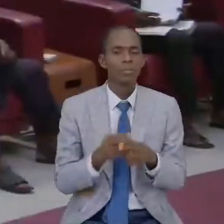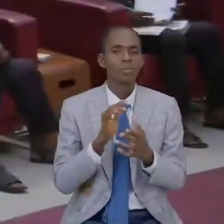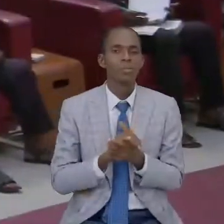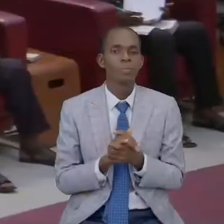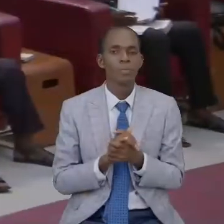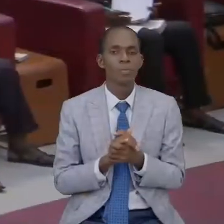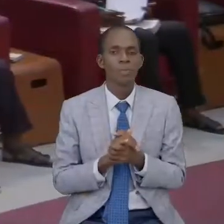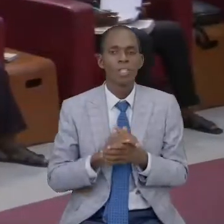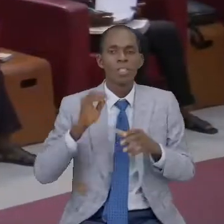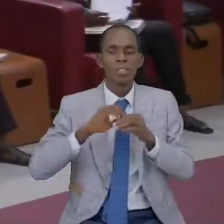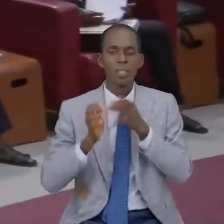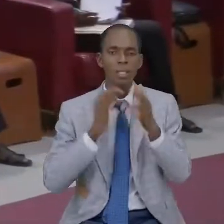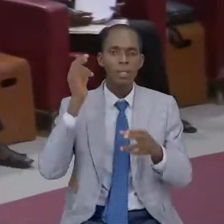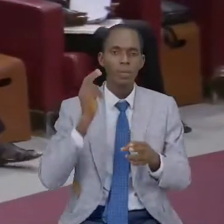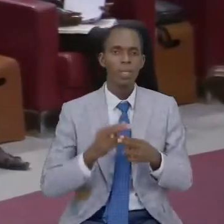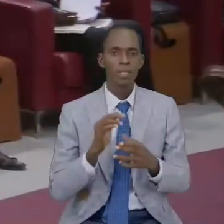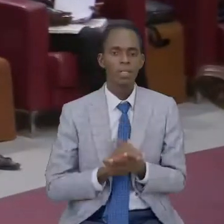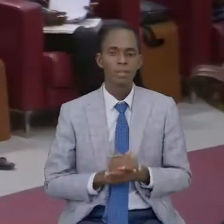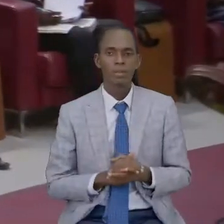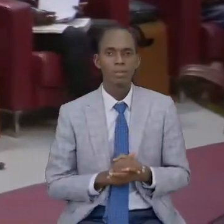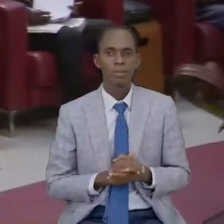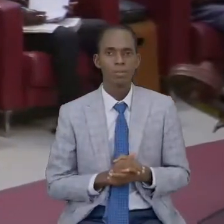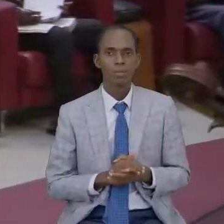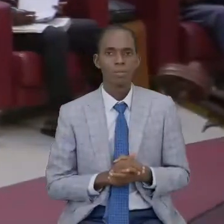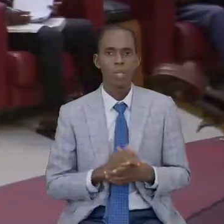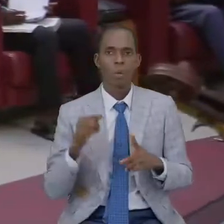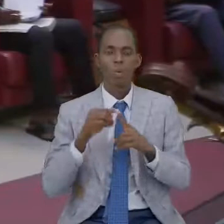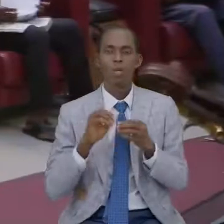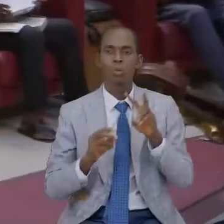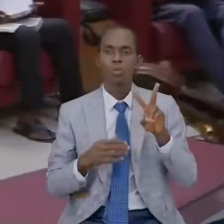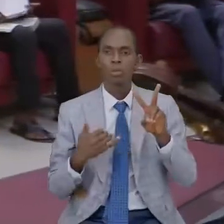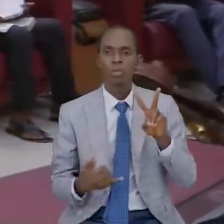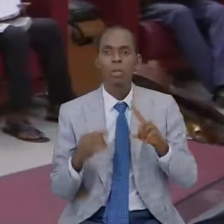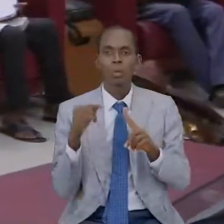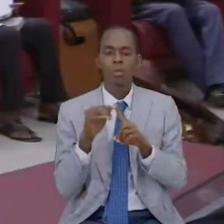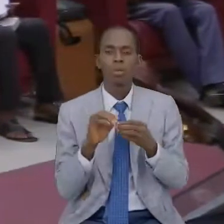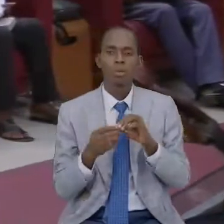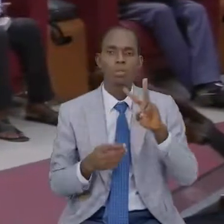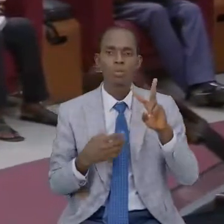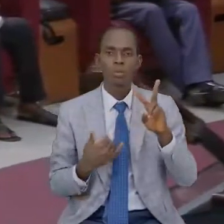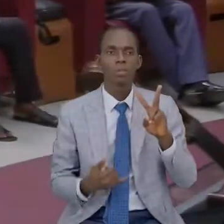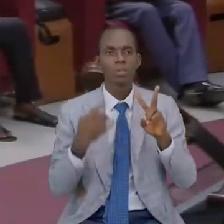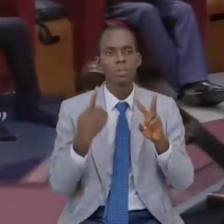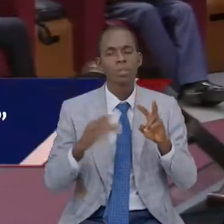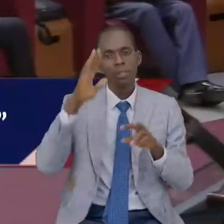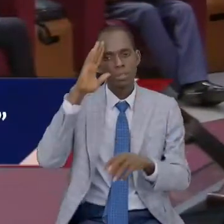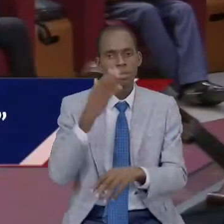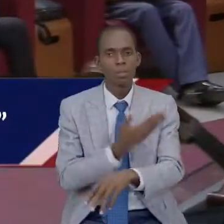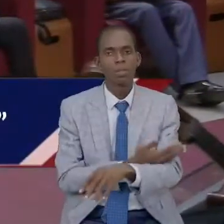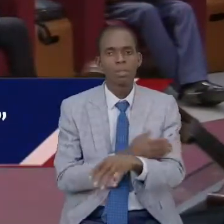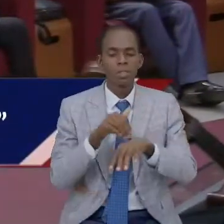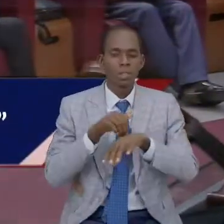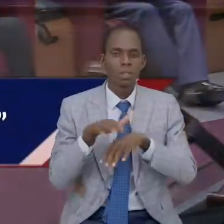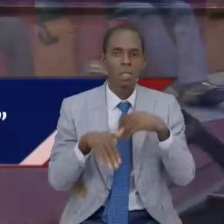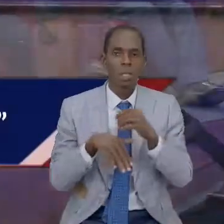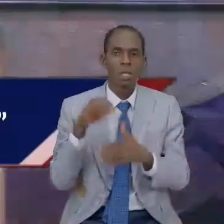name. I didn't hear your amen. Point number two now. Point number two, the Son